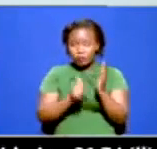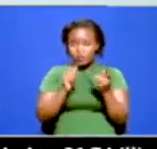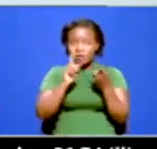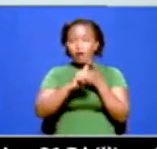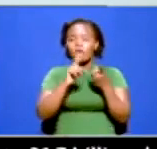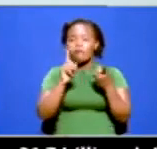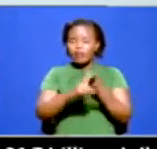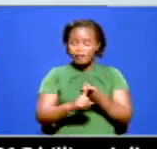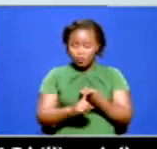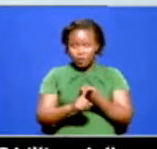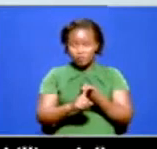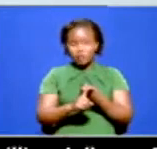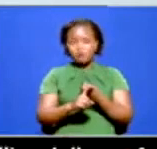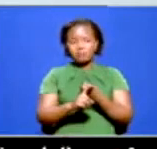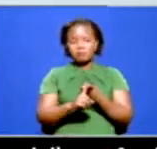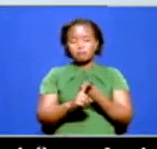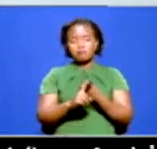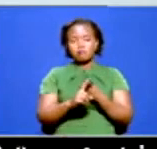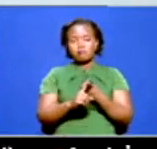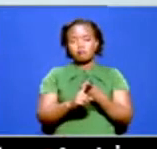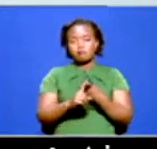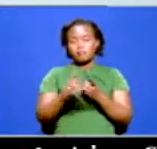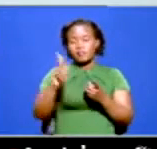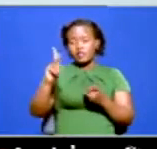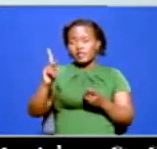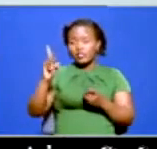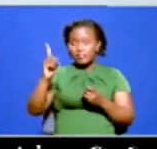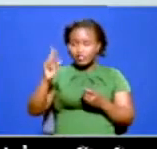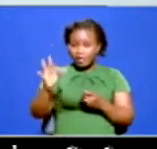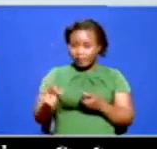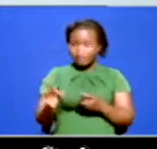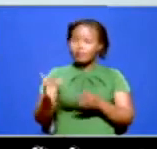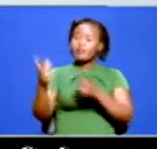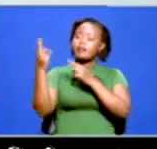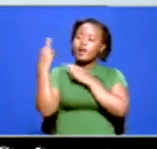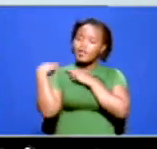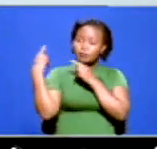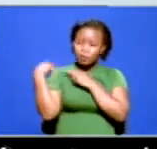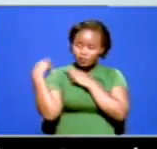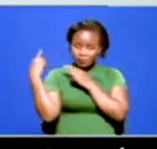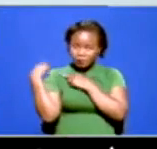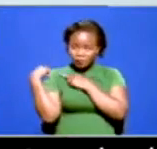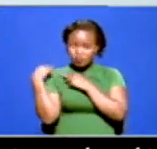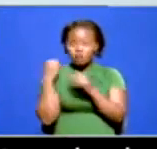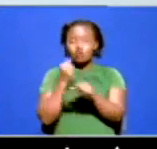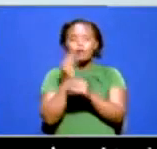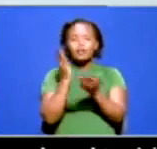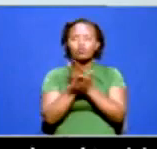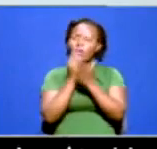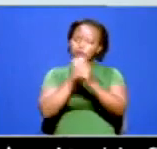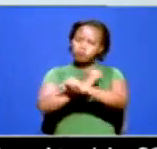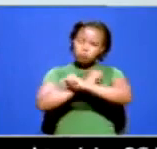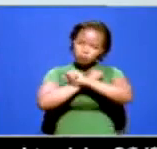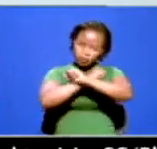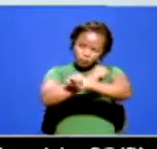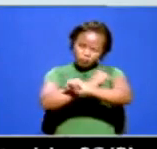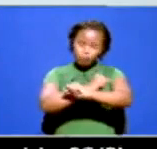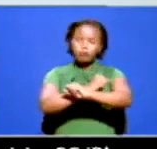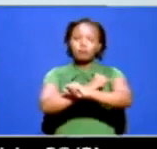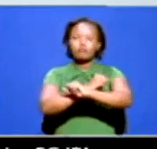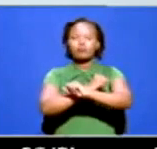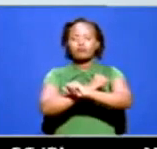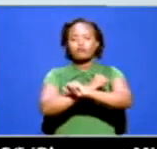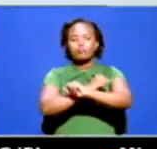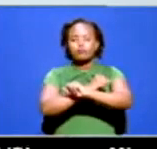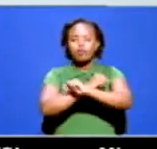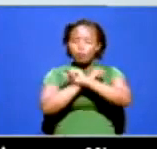that the Defense Forces is responsible for the defense and protection of